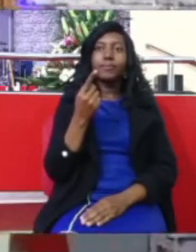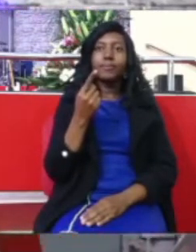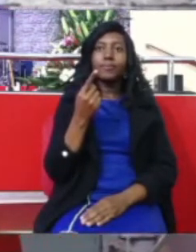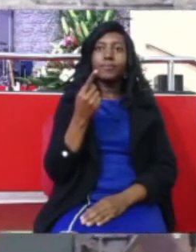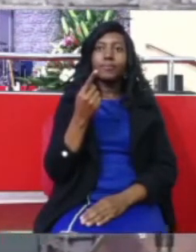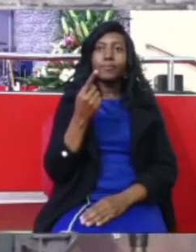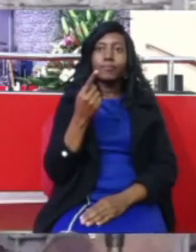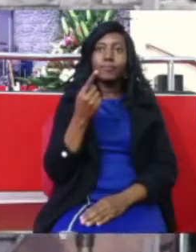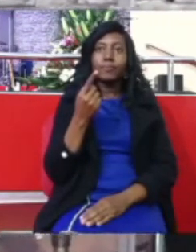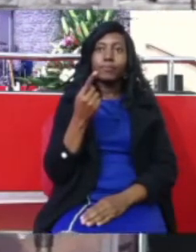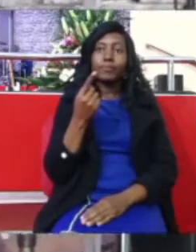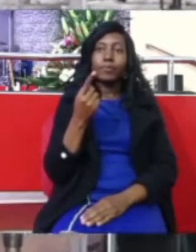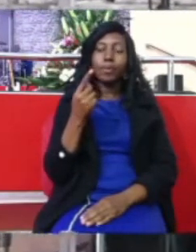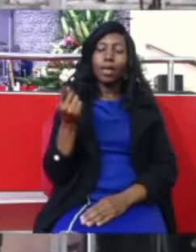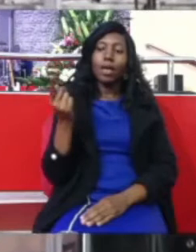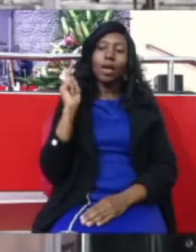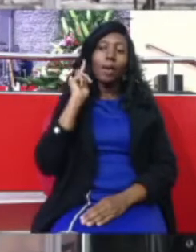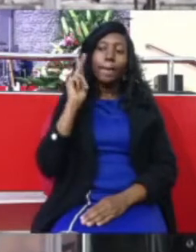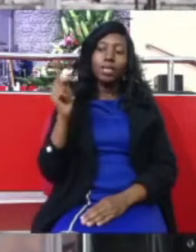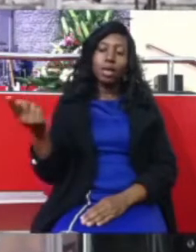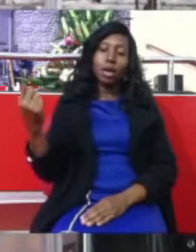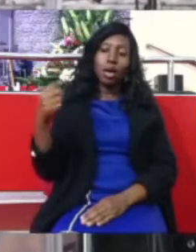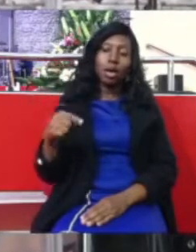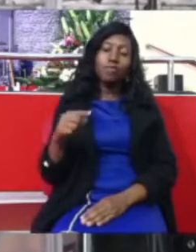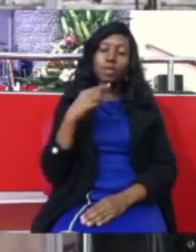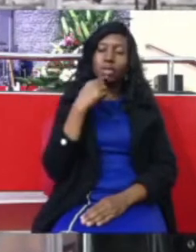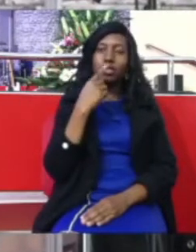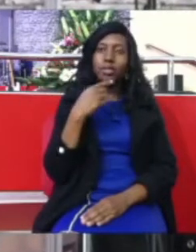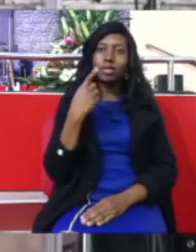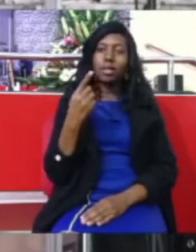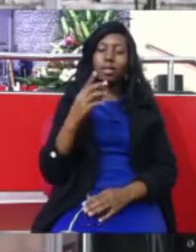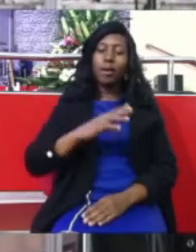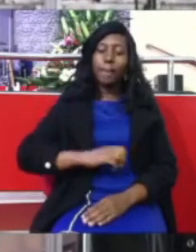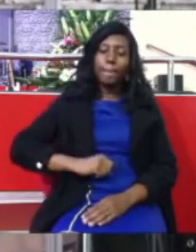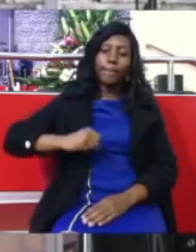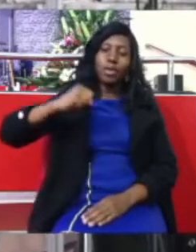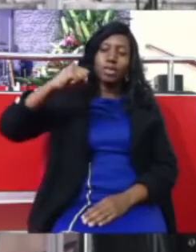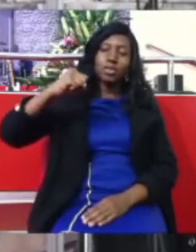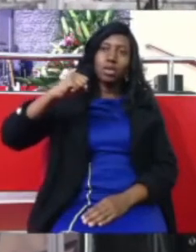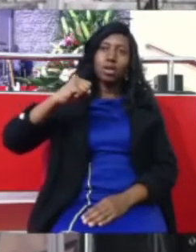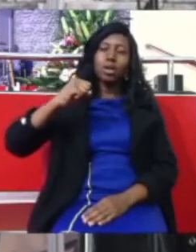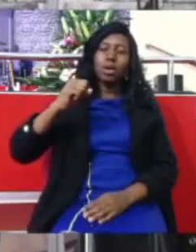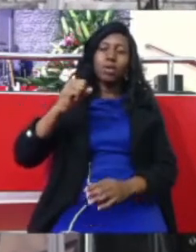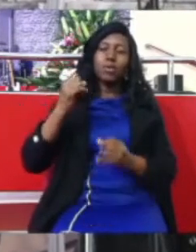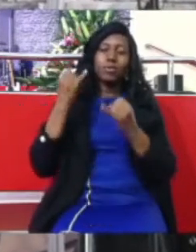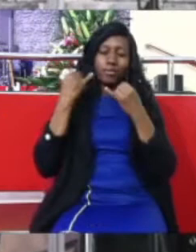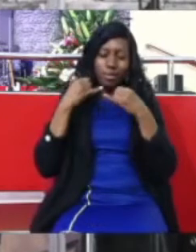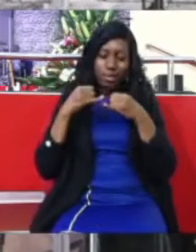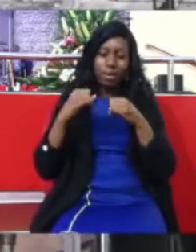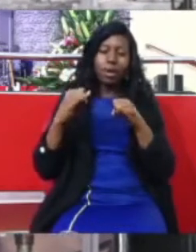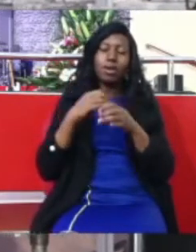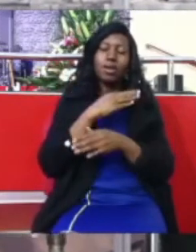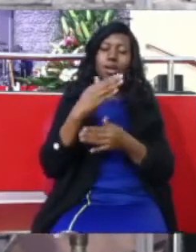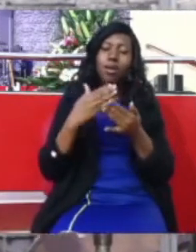Messiah. Peter comes and tells Jesus, Master, we have toiled all night